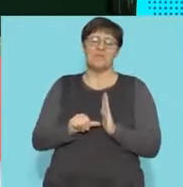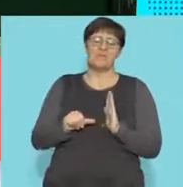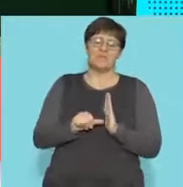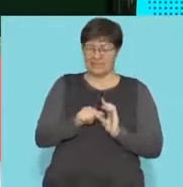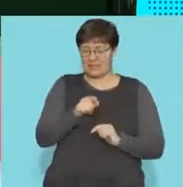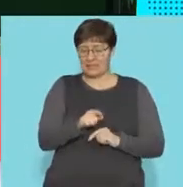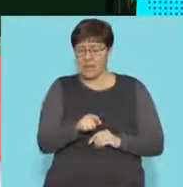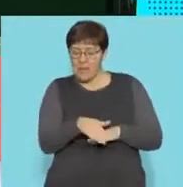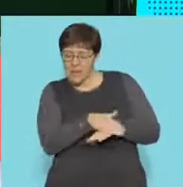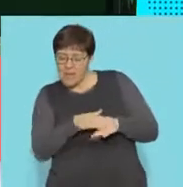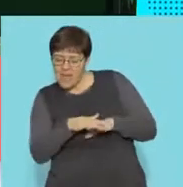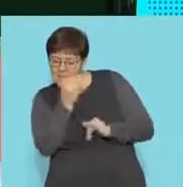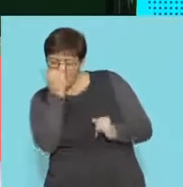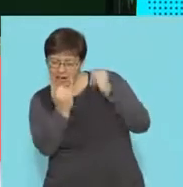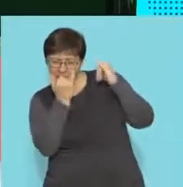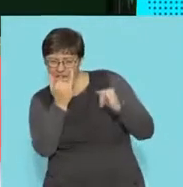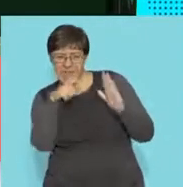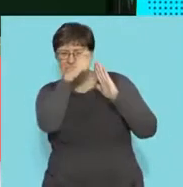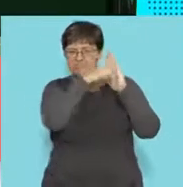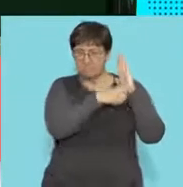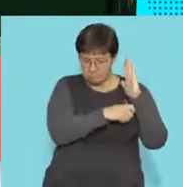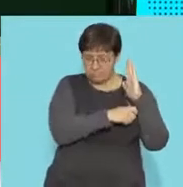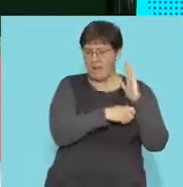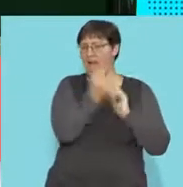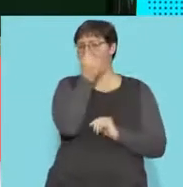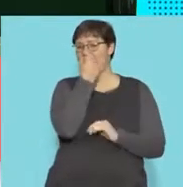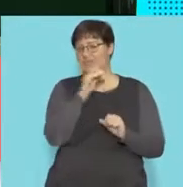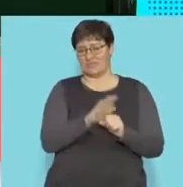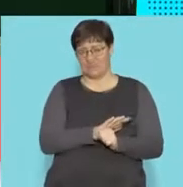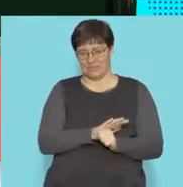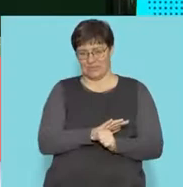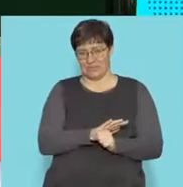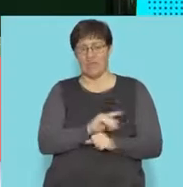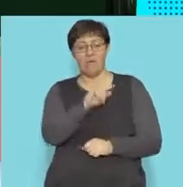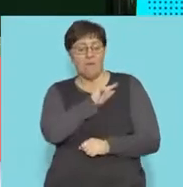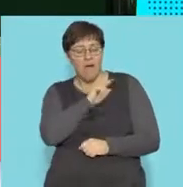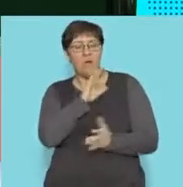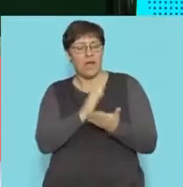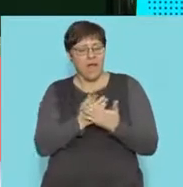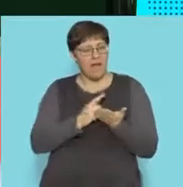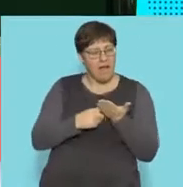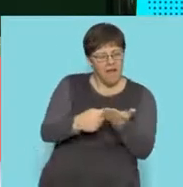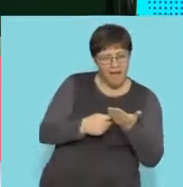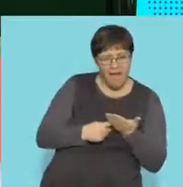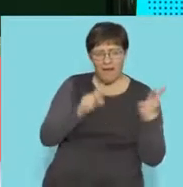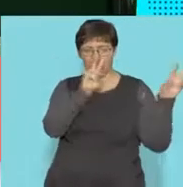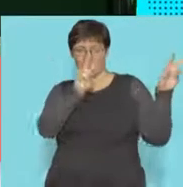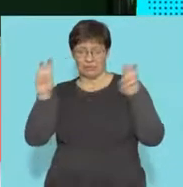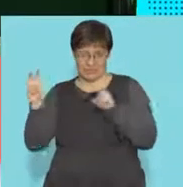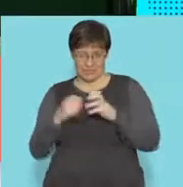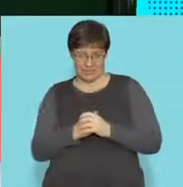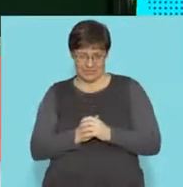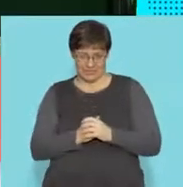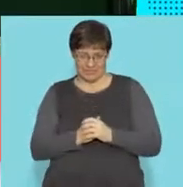the basic ideas and vocabulary that enable you to talk about this